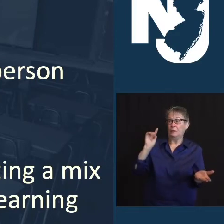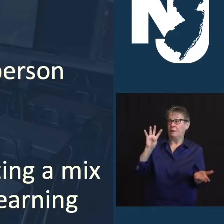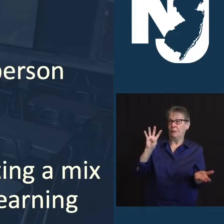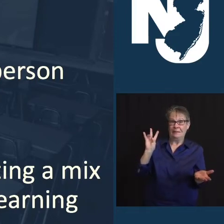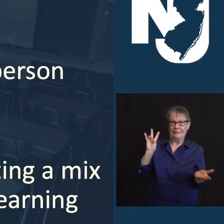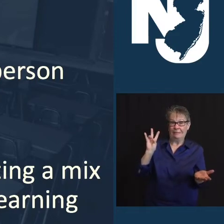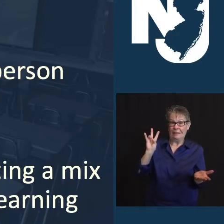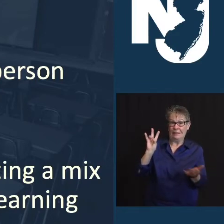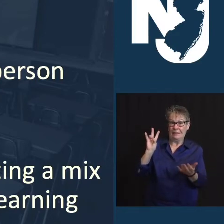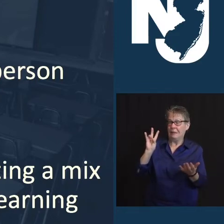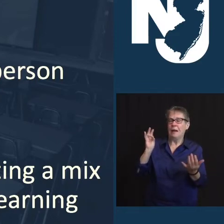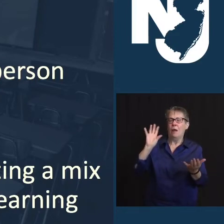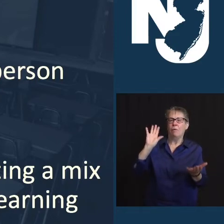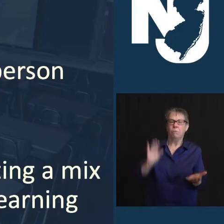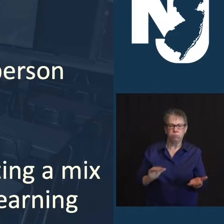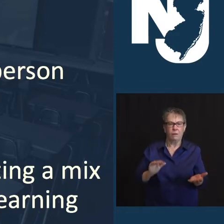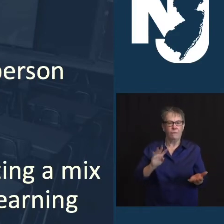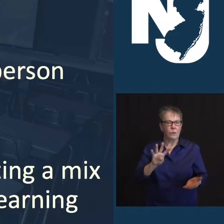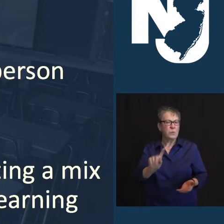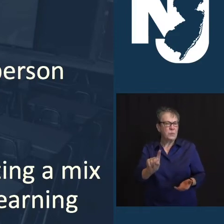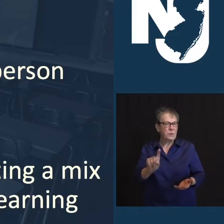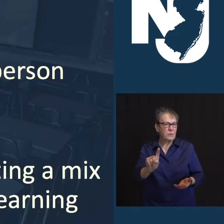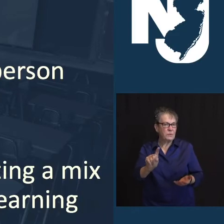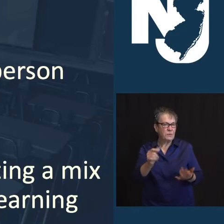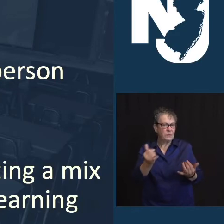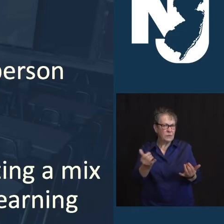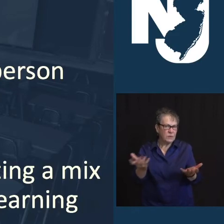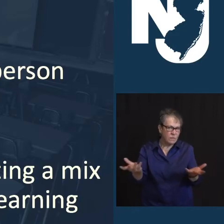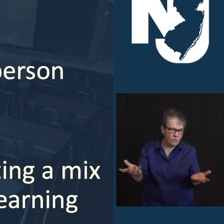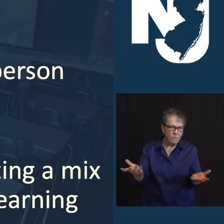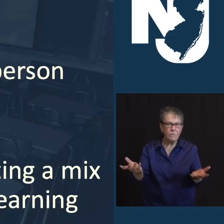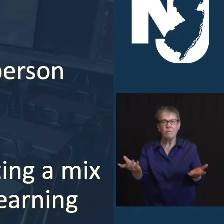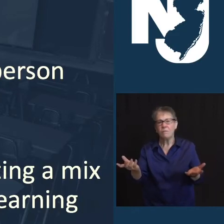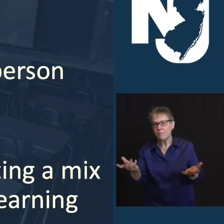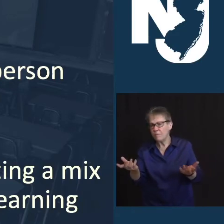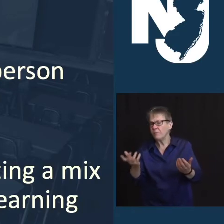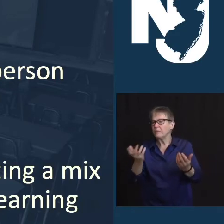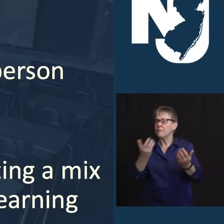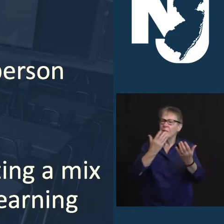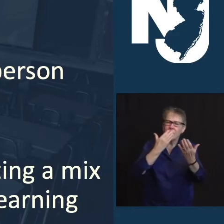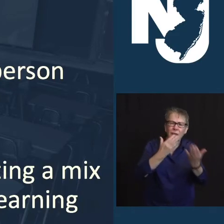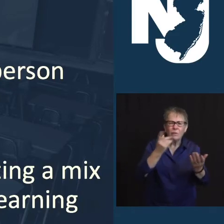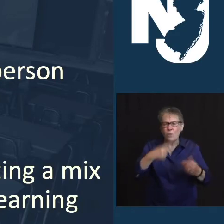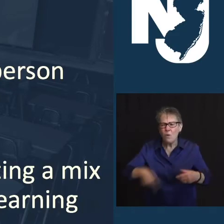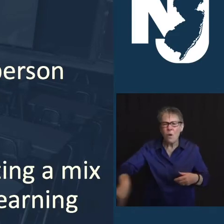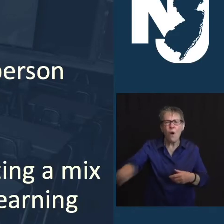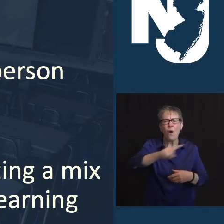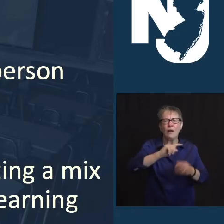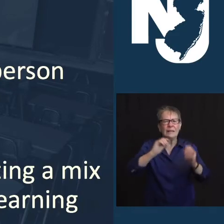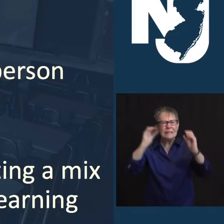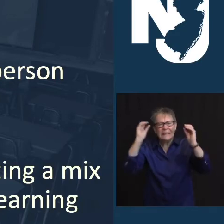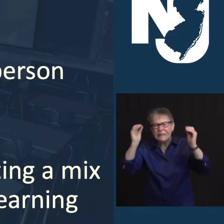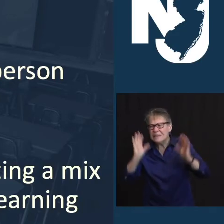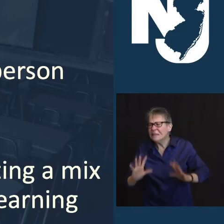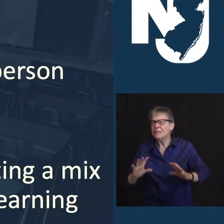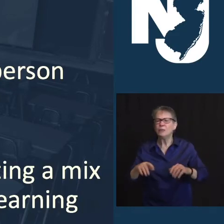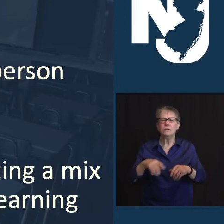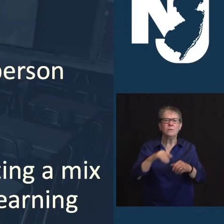all school leaders and educators and families who continue to work together to ensure the right decisions for their education